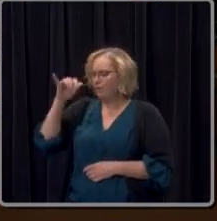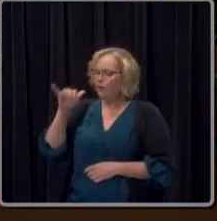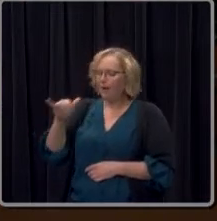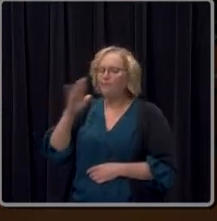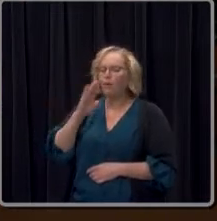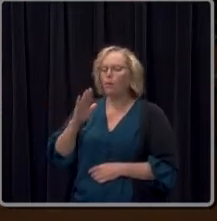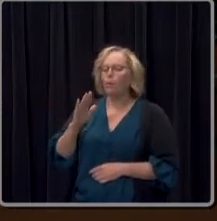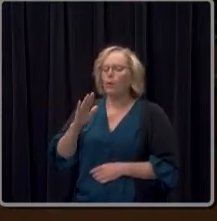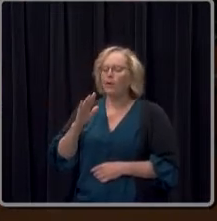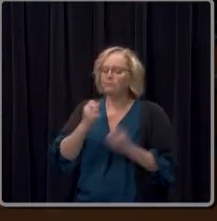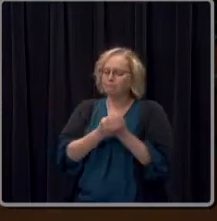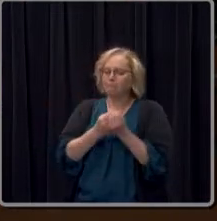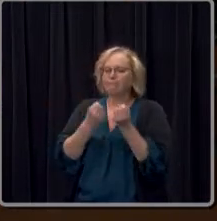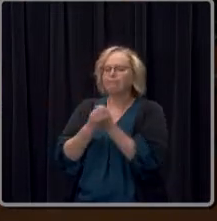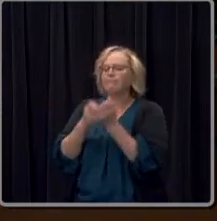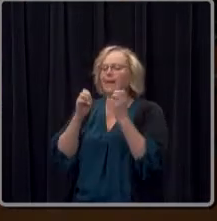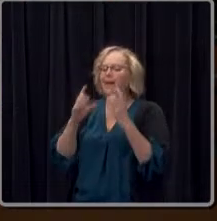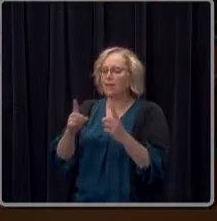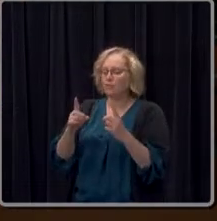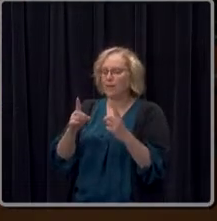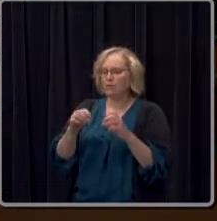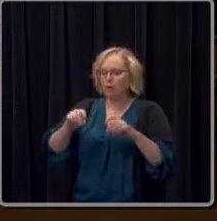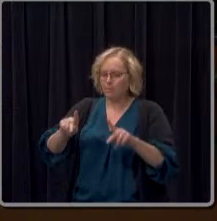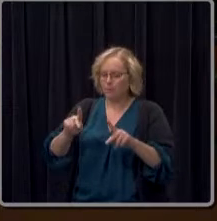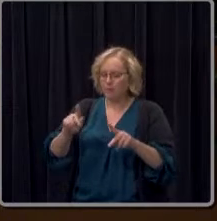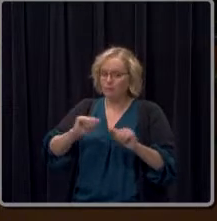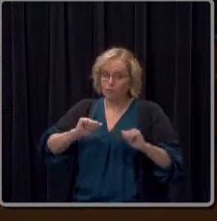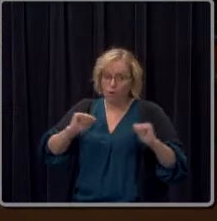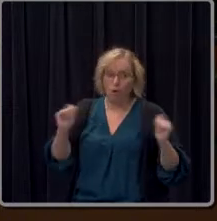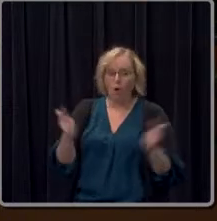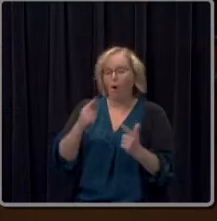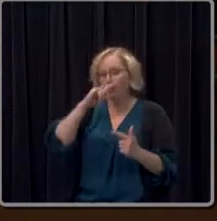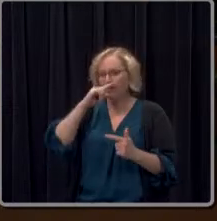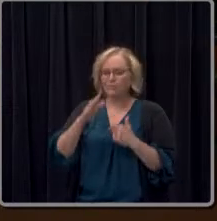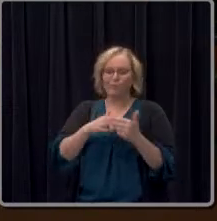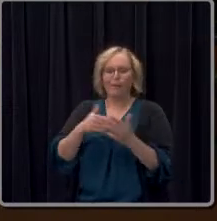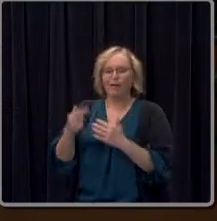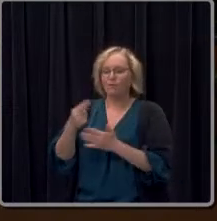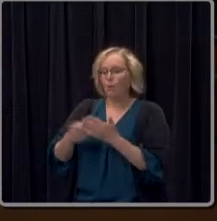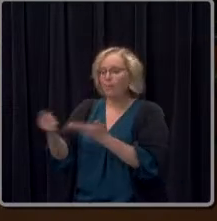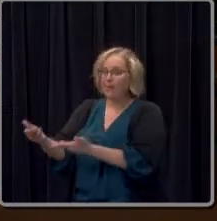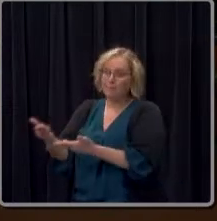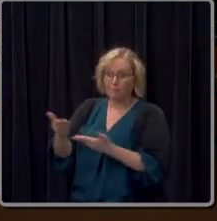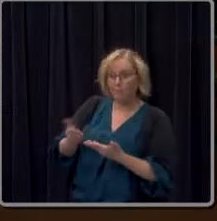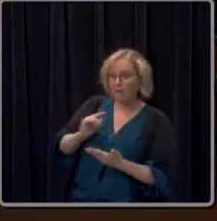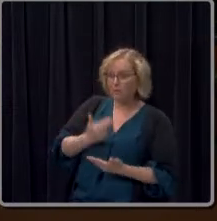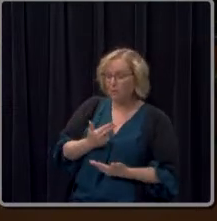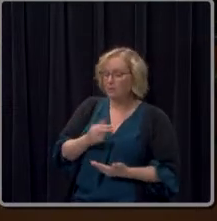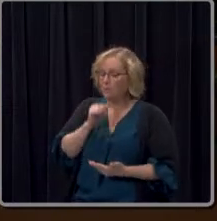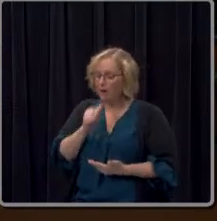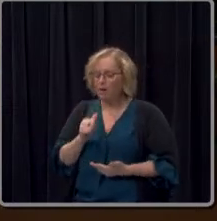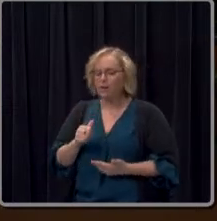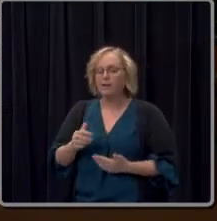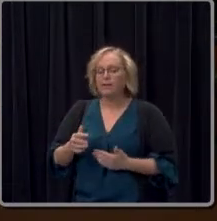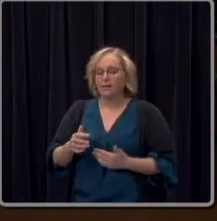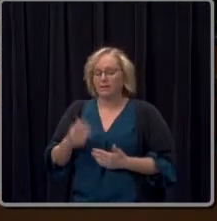educational opportunities for all our kids, regardless of what they bring to the table or don't bring to the table in the way of a ride to get